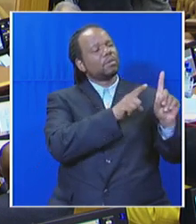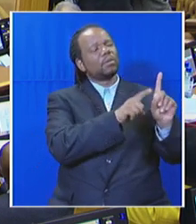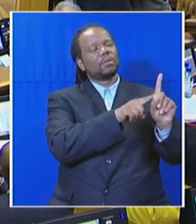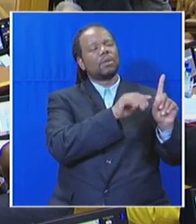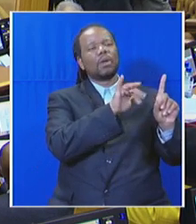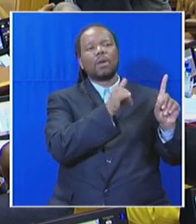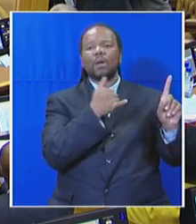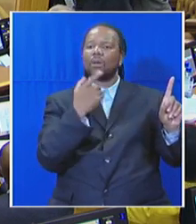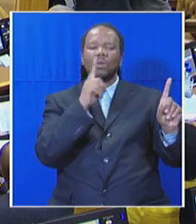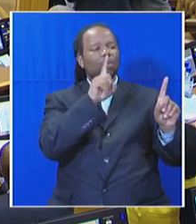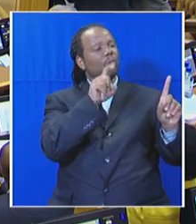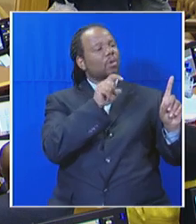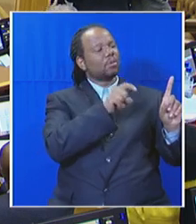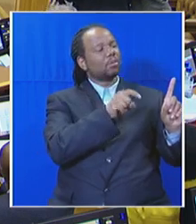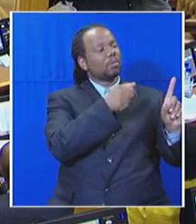Honorable Speaker,